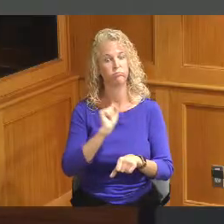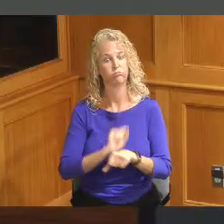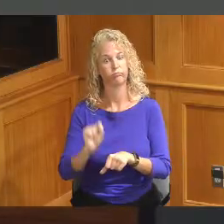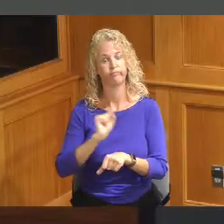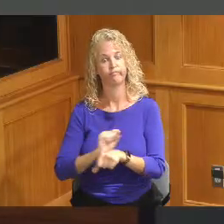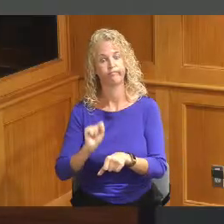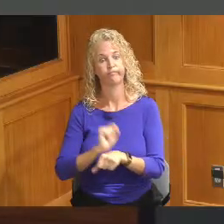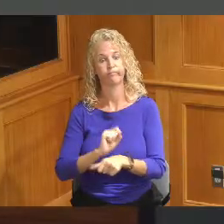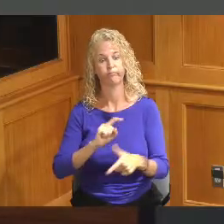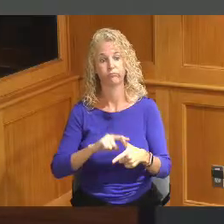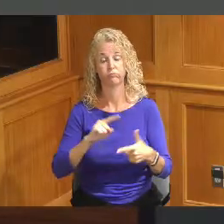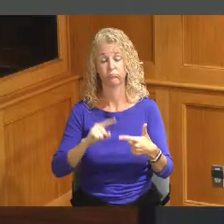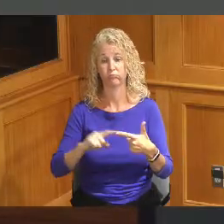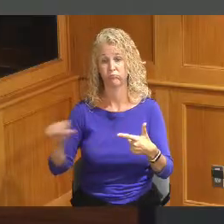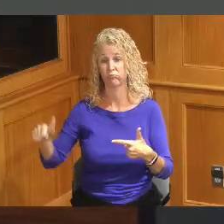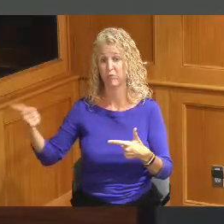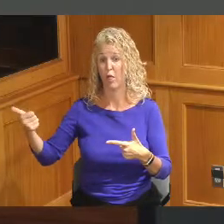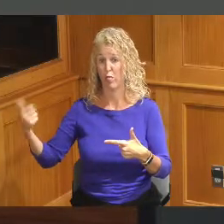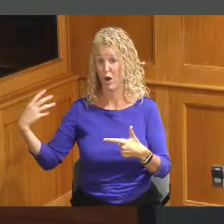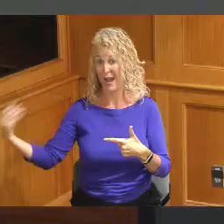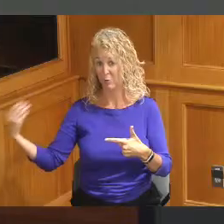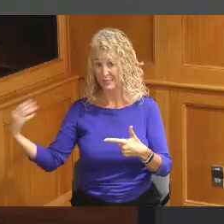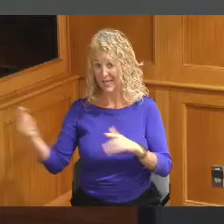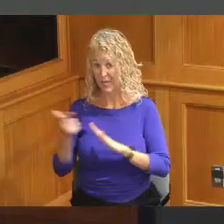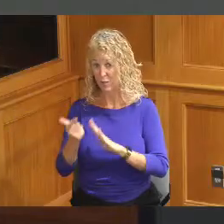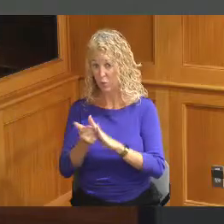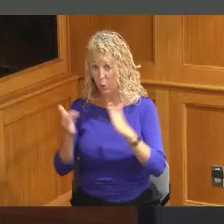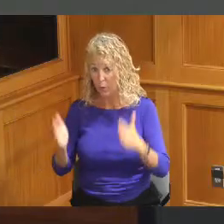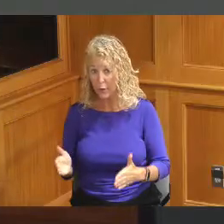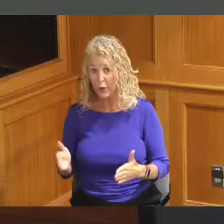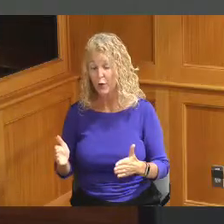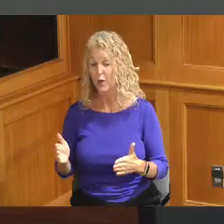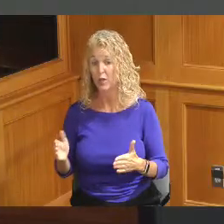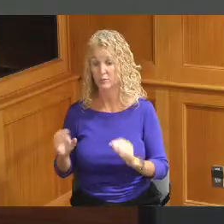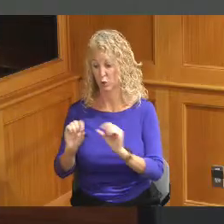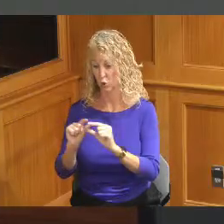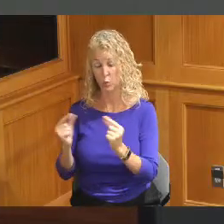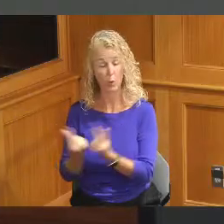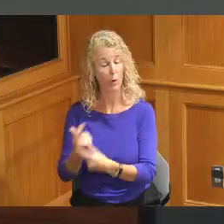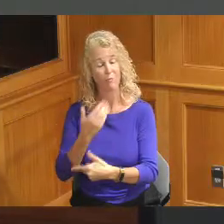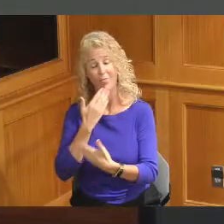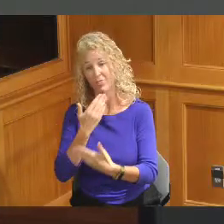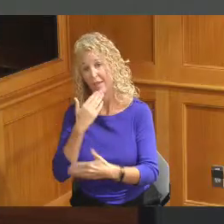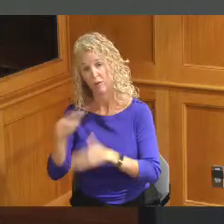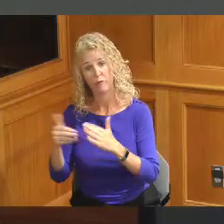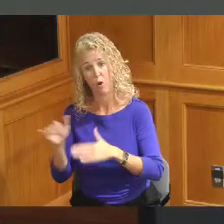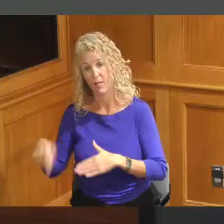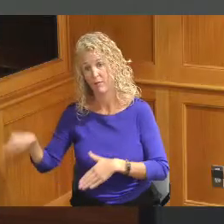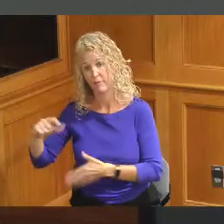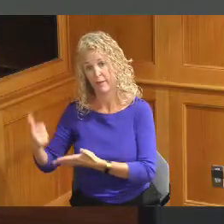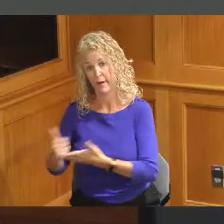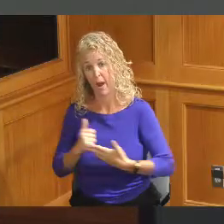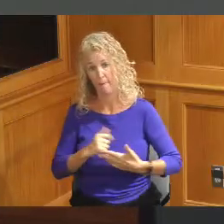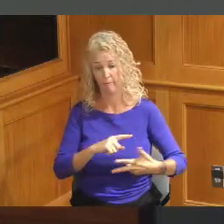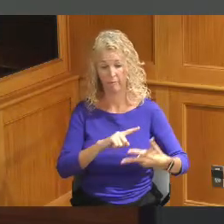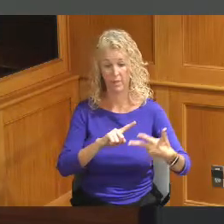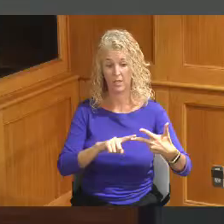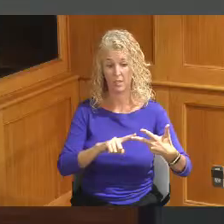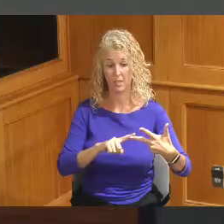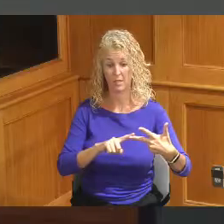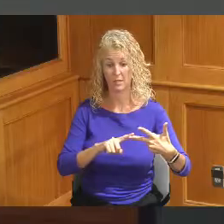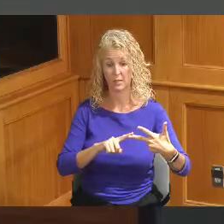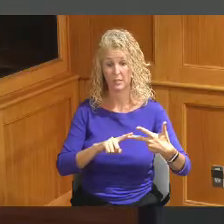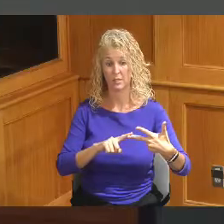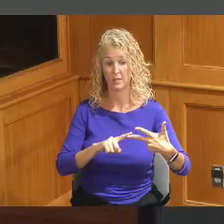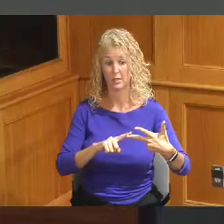our outside counsel with Dinsmore, Marty Dunn, Laura Maloney, George Vincent, Alex Linzer. I want to thank